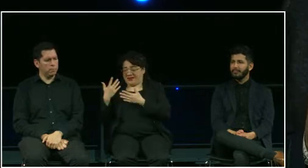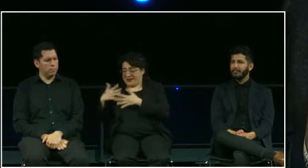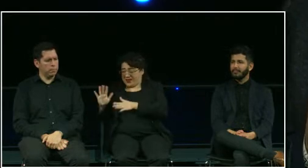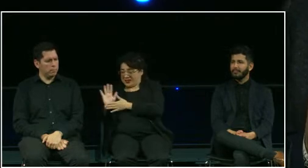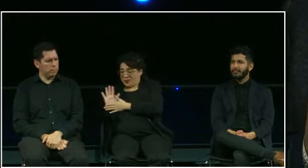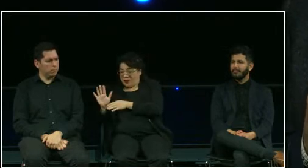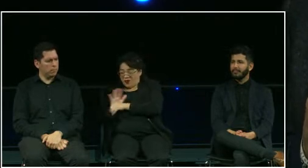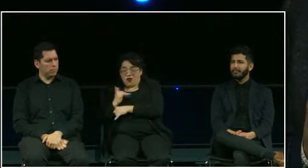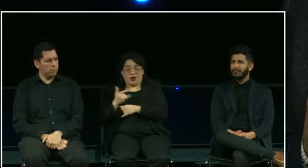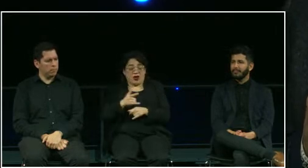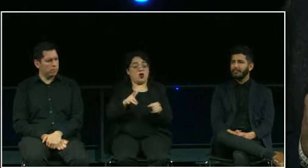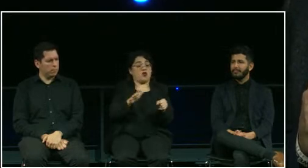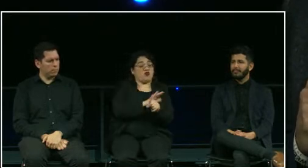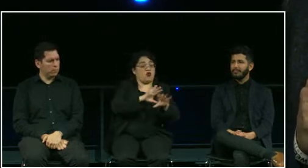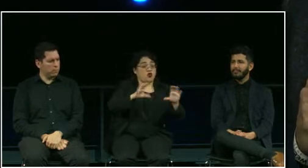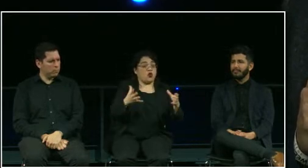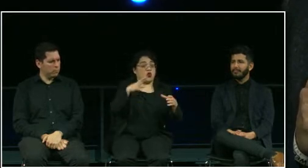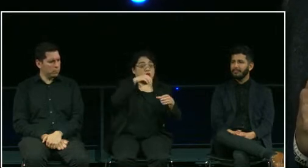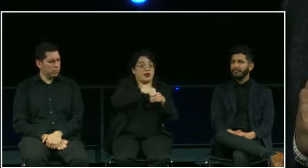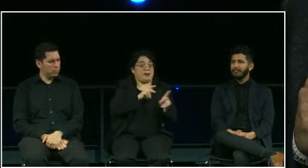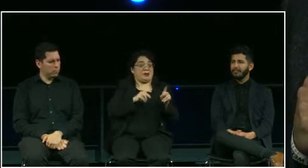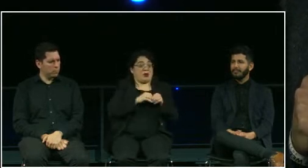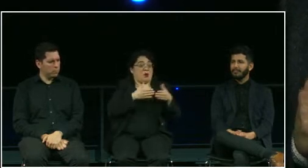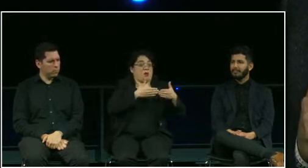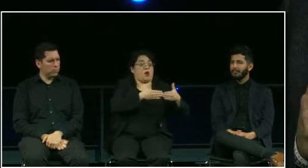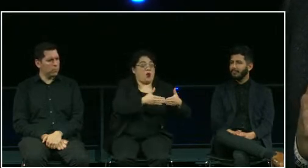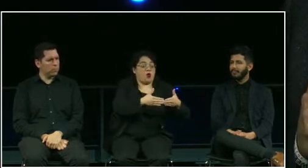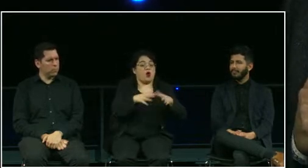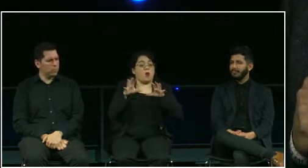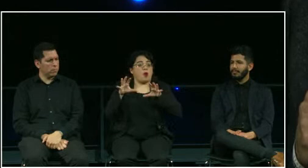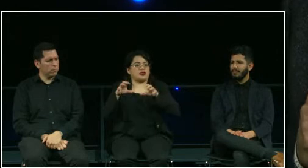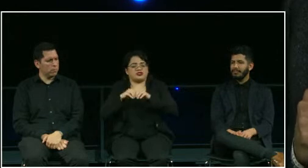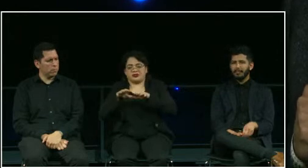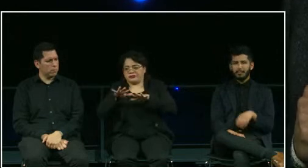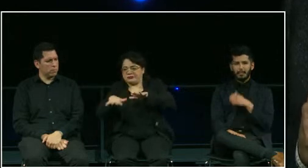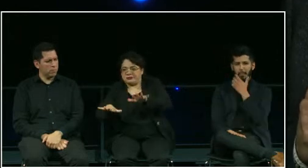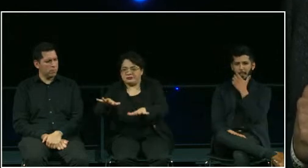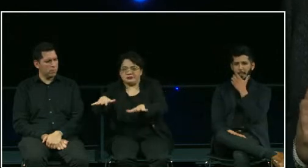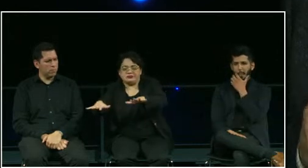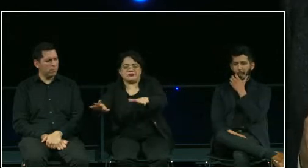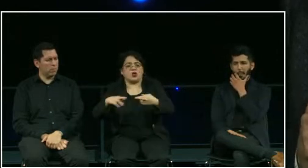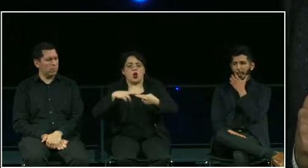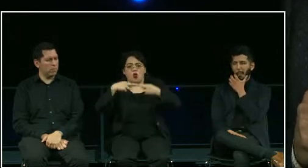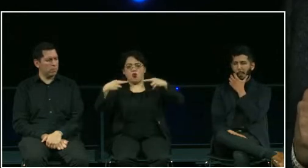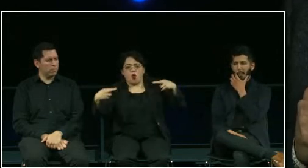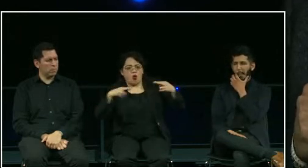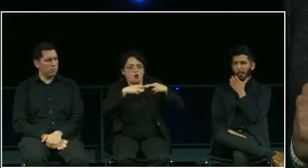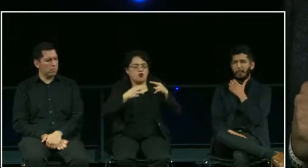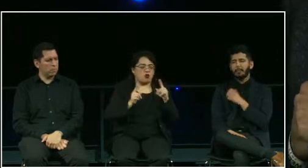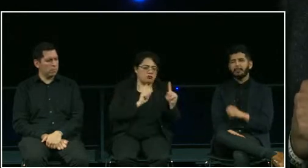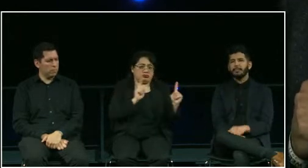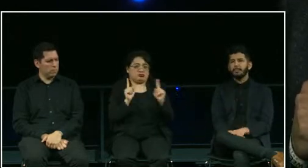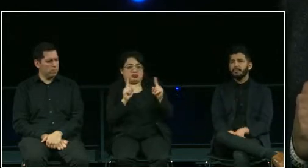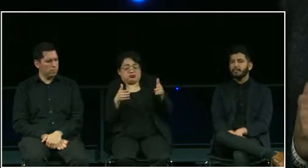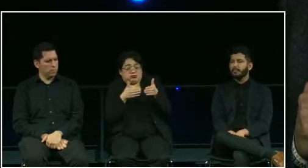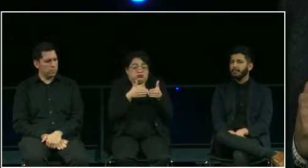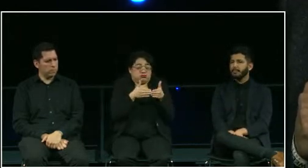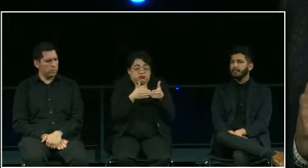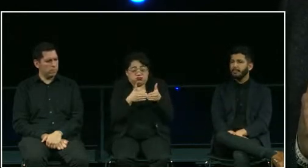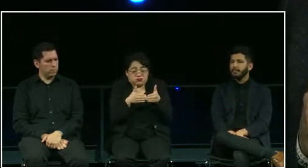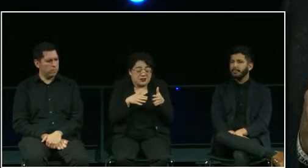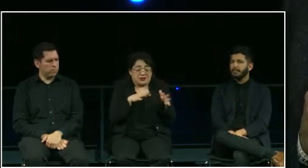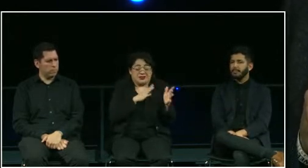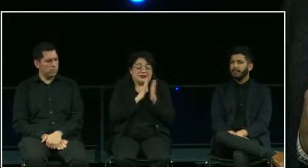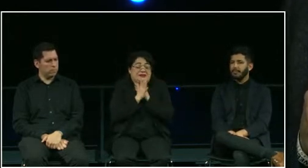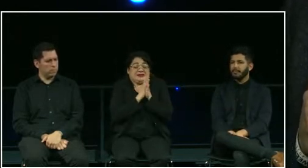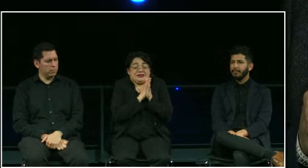crew of people on the boat. We had monsters in the water and ropes and everybody moving and everything. And